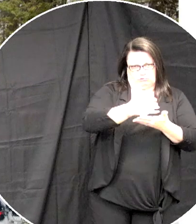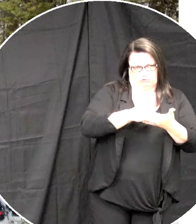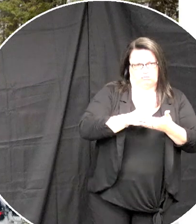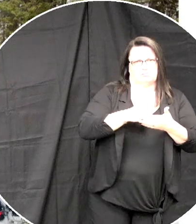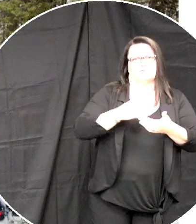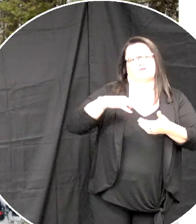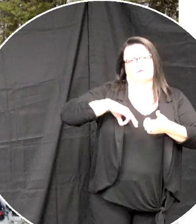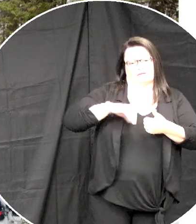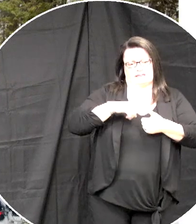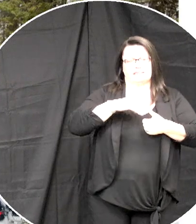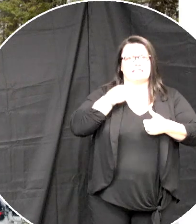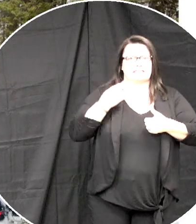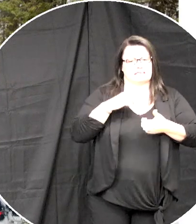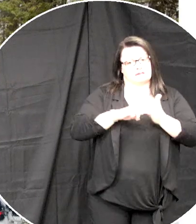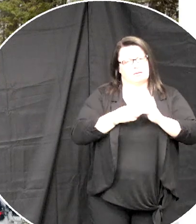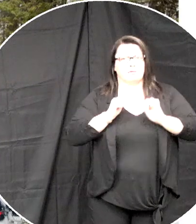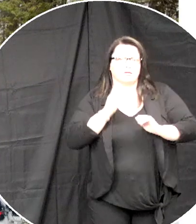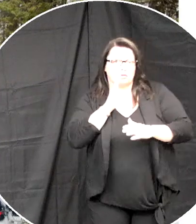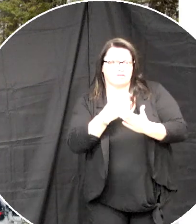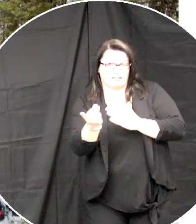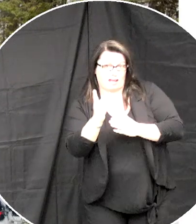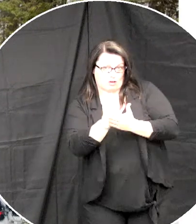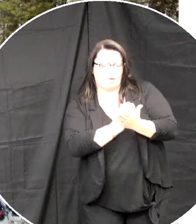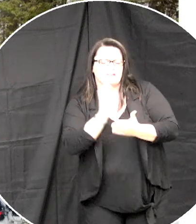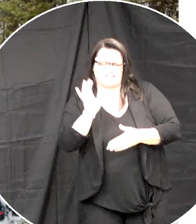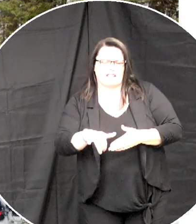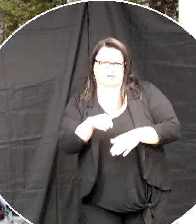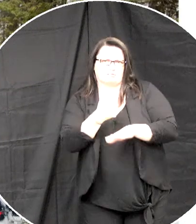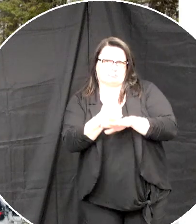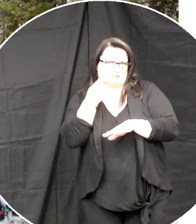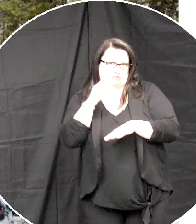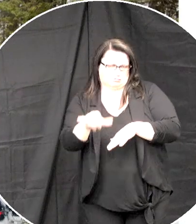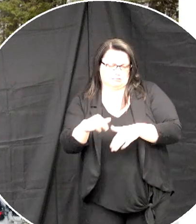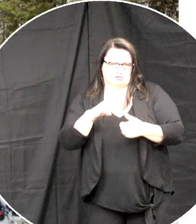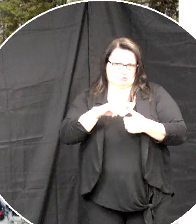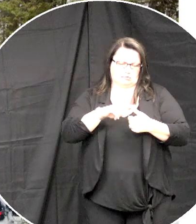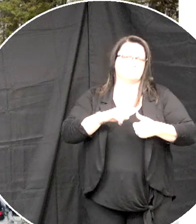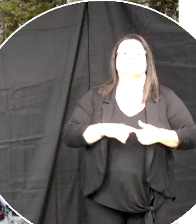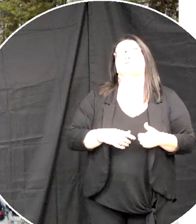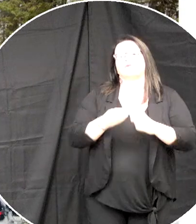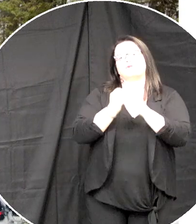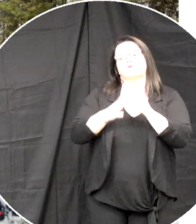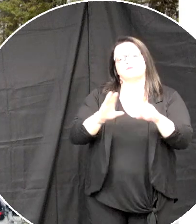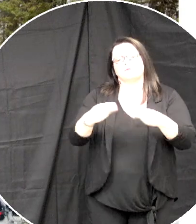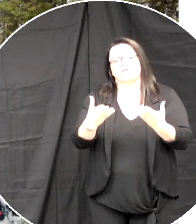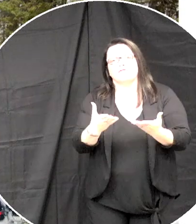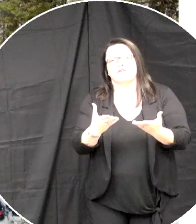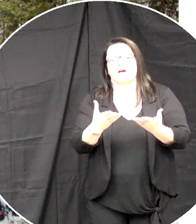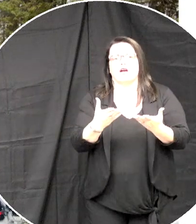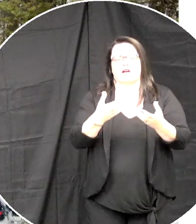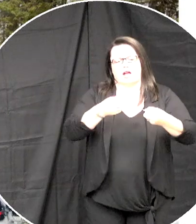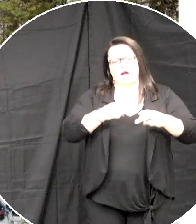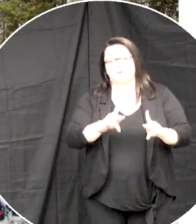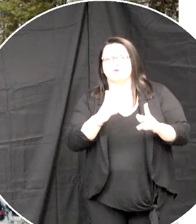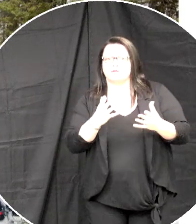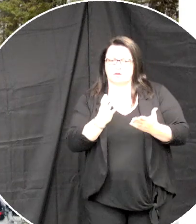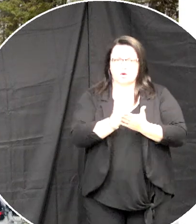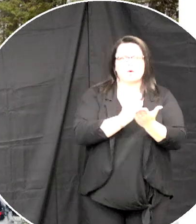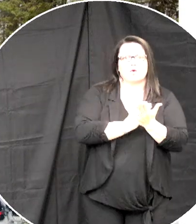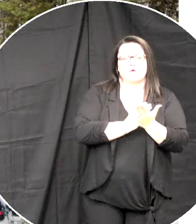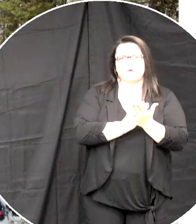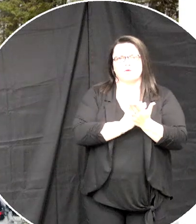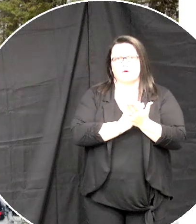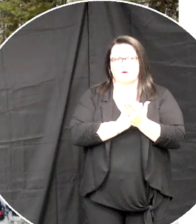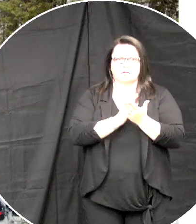risk of failing a course, this is what this is designed for. And students are provided with an opportunity to rescue that course they